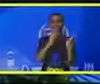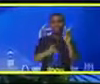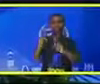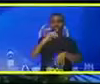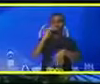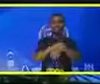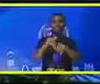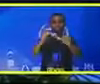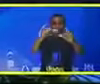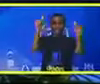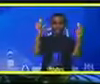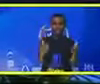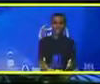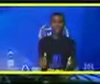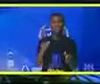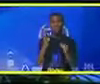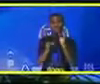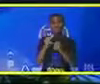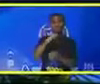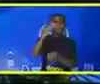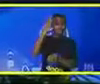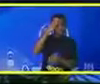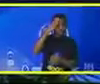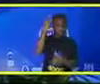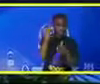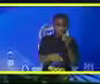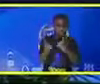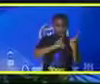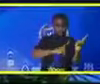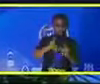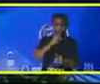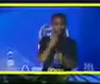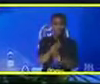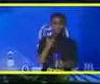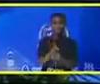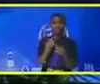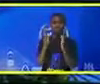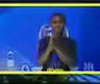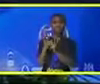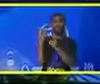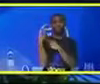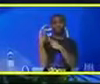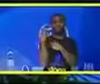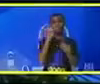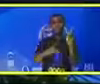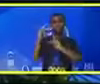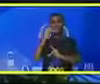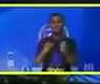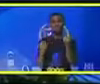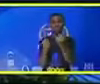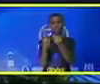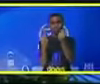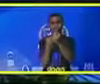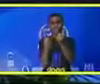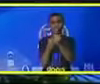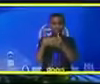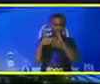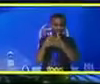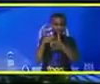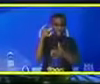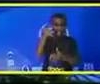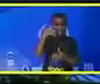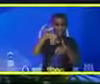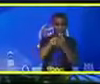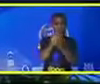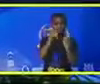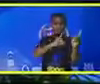know what to do, seek mentorship from responsible people with character and integrity so that they guide you on how to